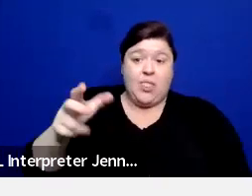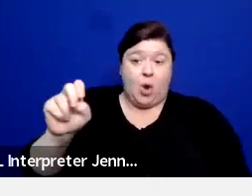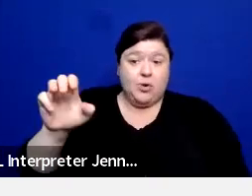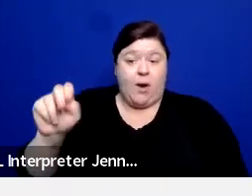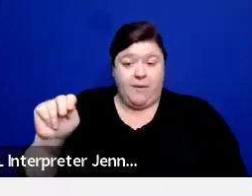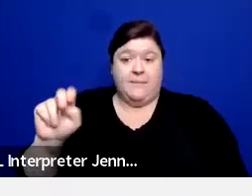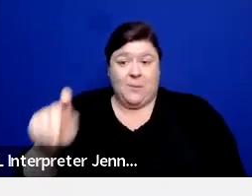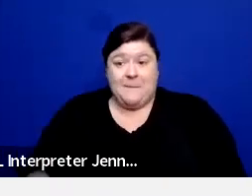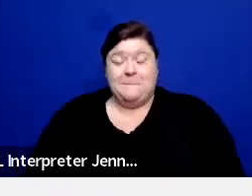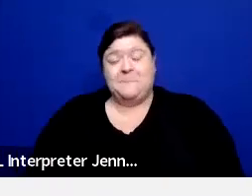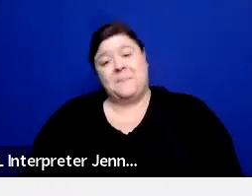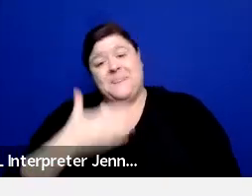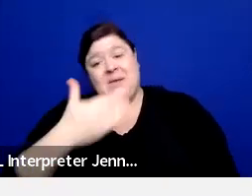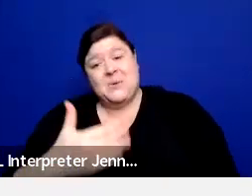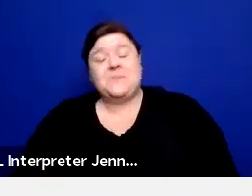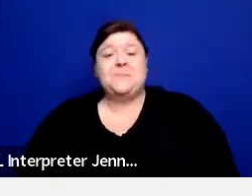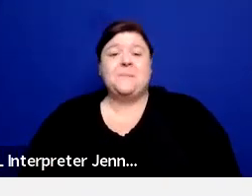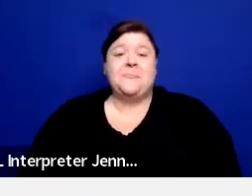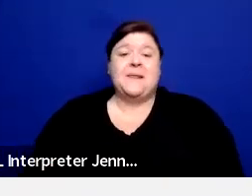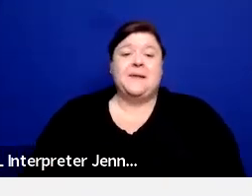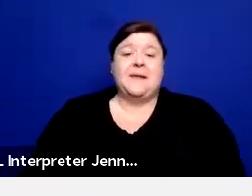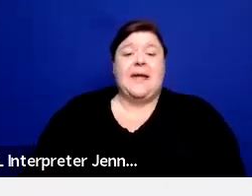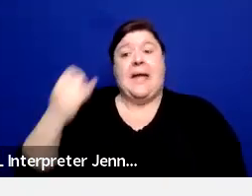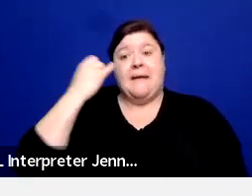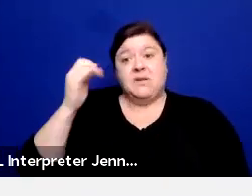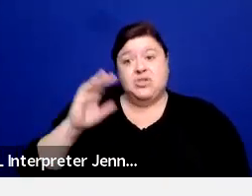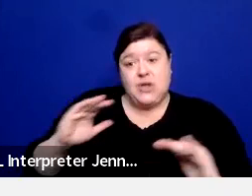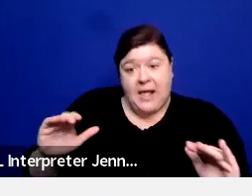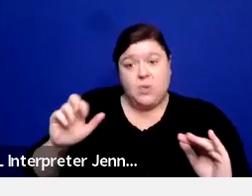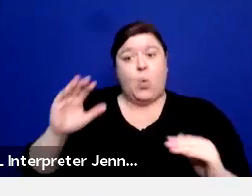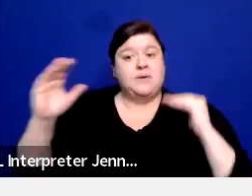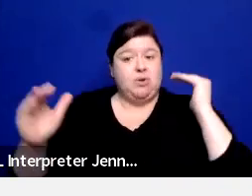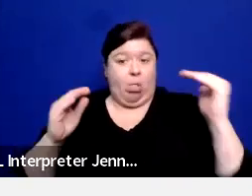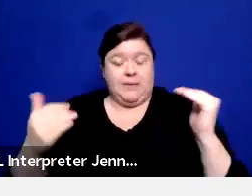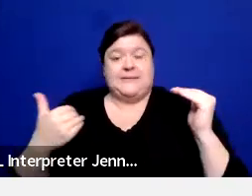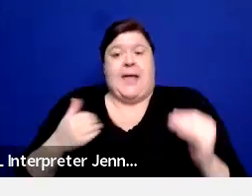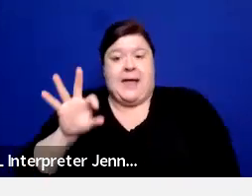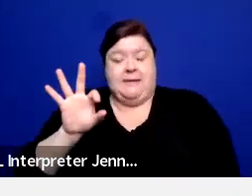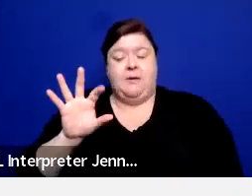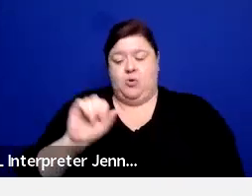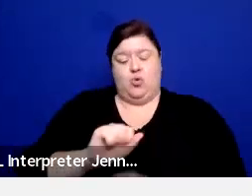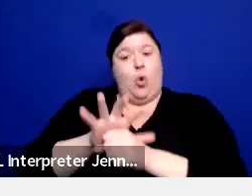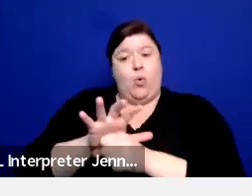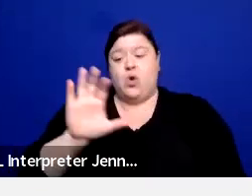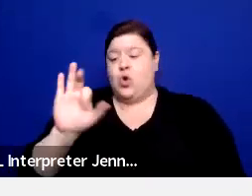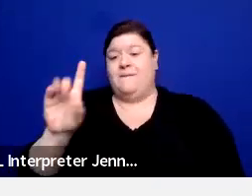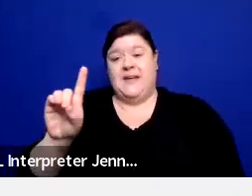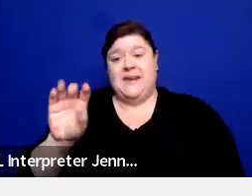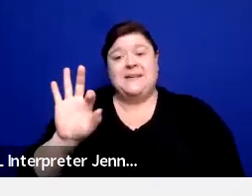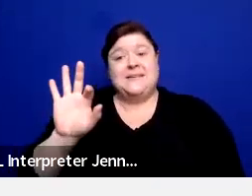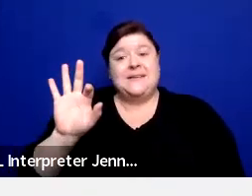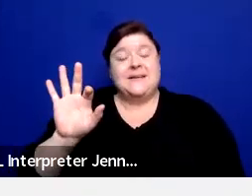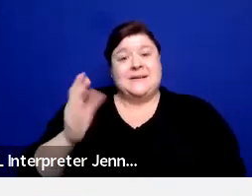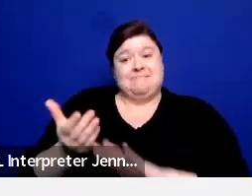Thank you. If a child or an adult has had COVID in the last 90 days, do they have to quarantine